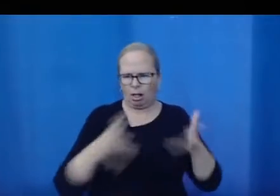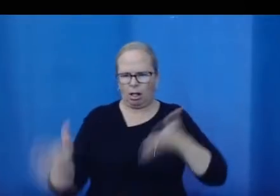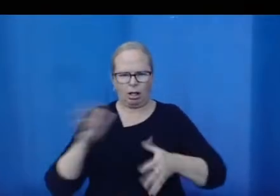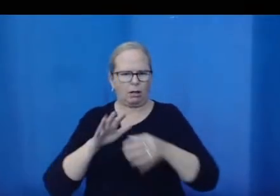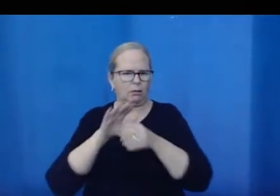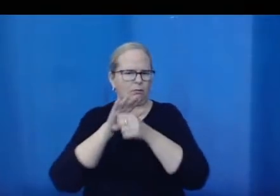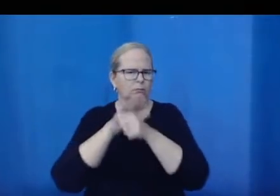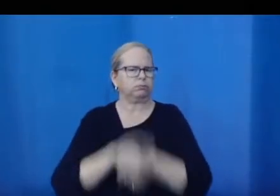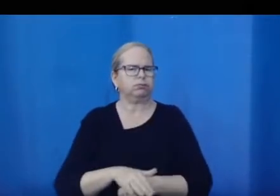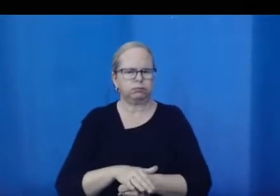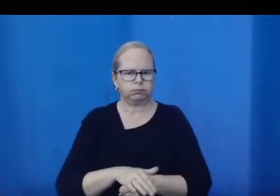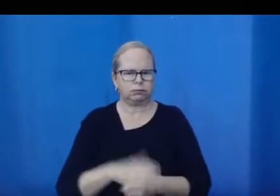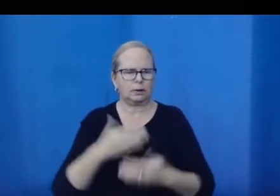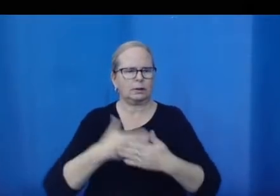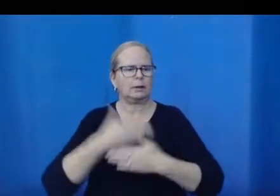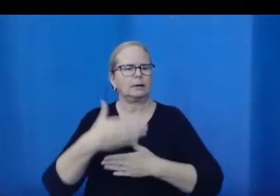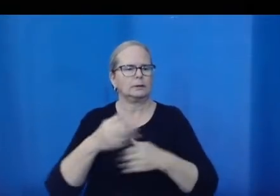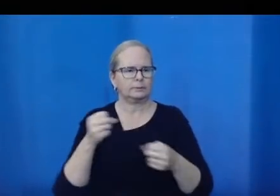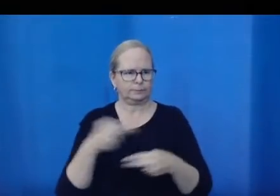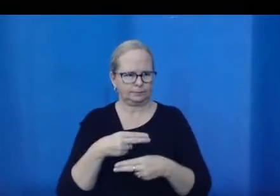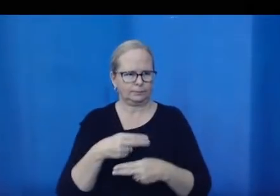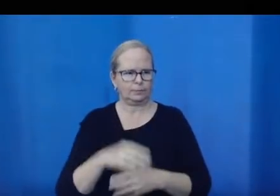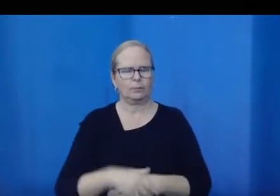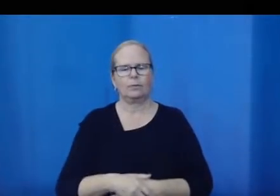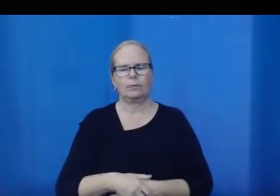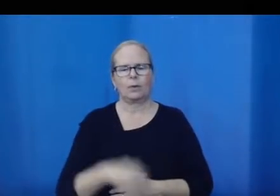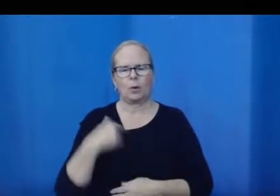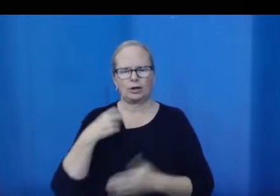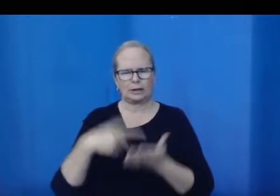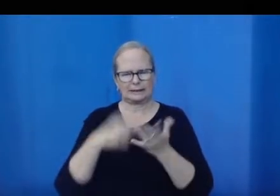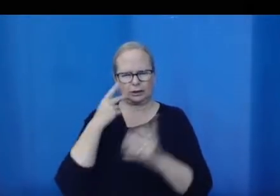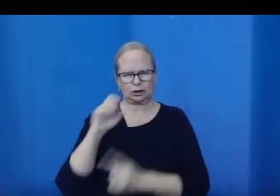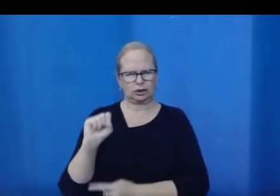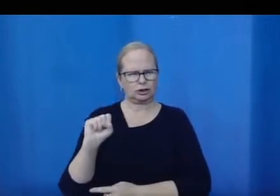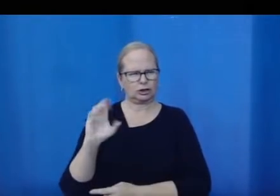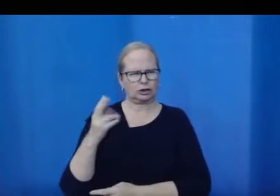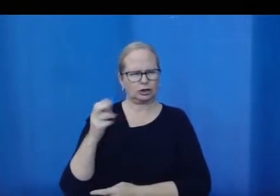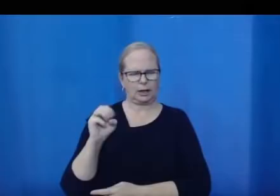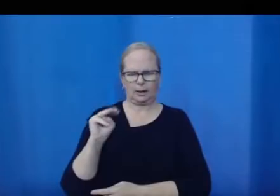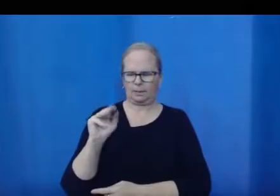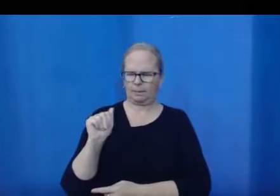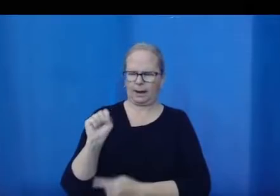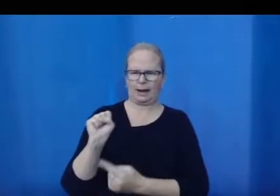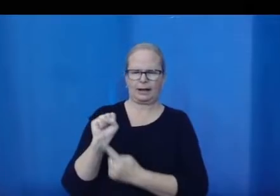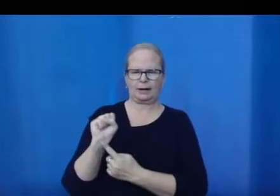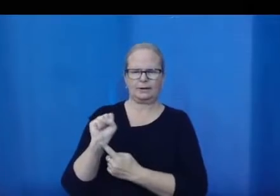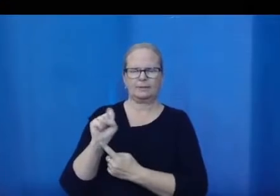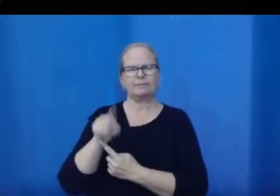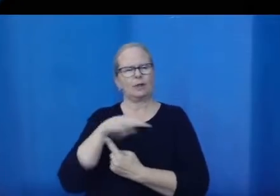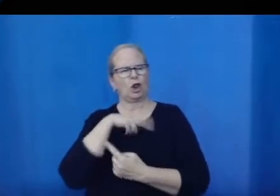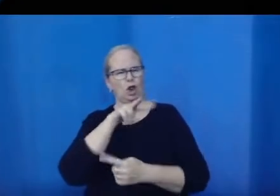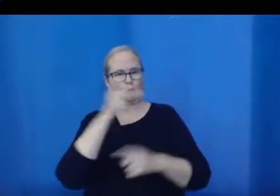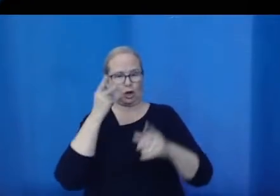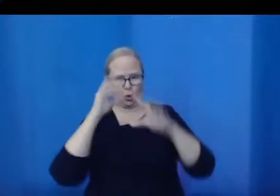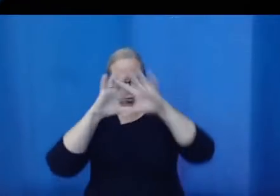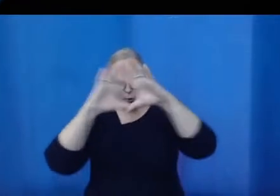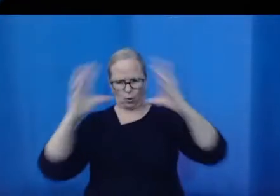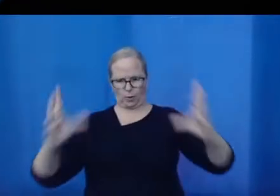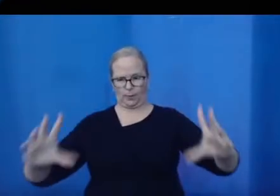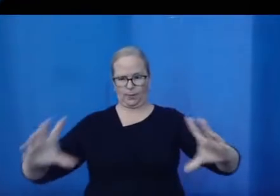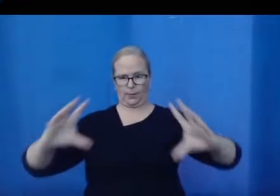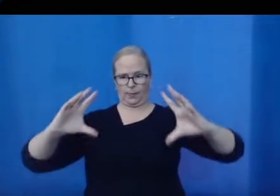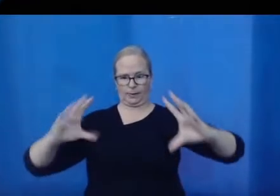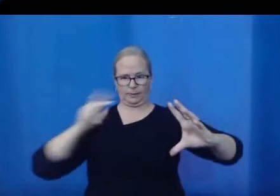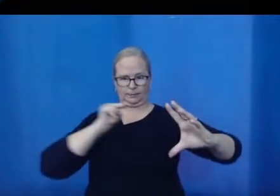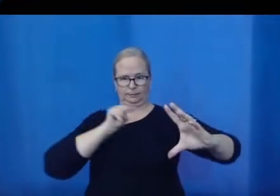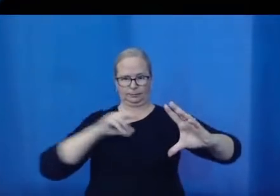we see the world, and our beliefs and schemas can be modified significantly by the different experiences we have, like COVID. And for kids, these schemas